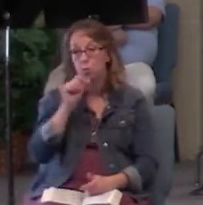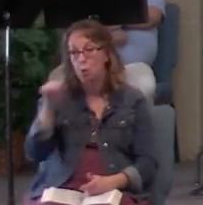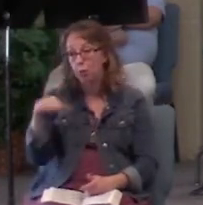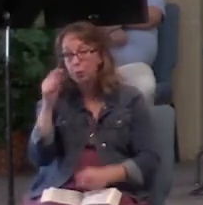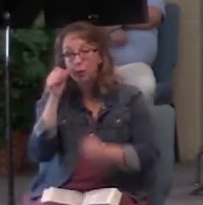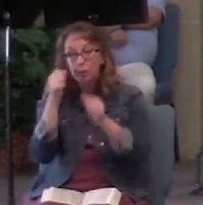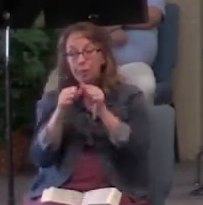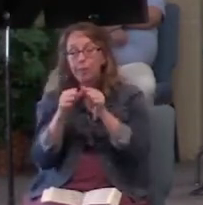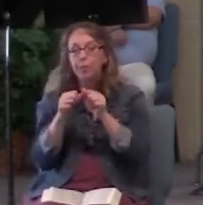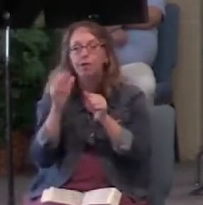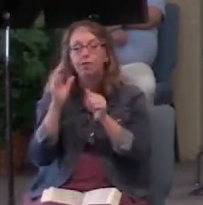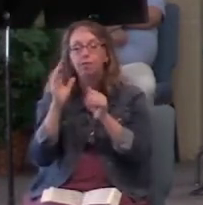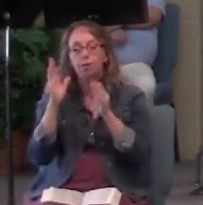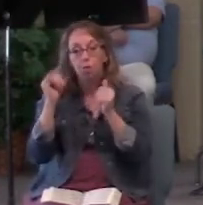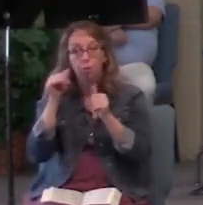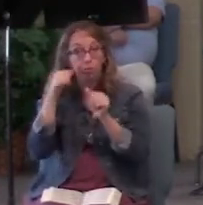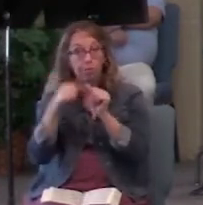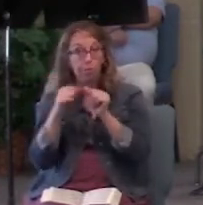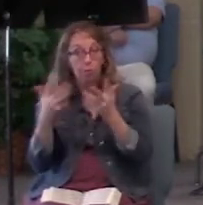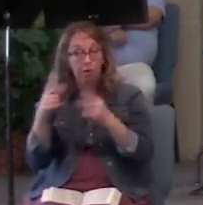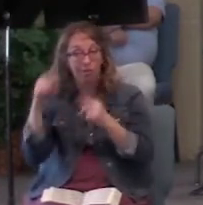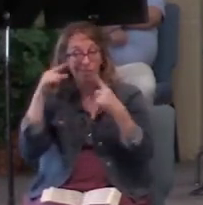hope we remember what he accomplished.